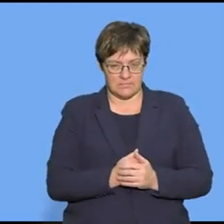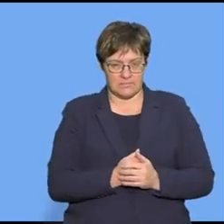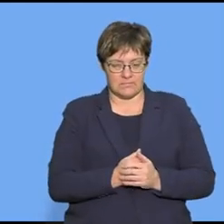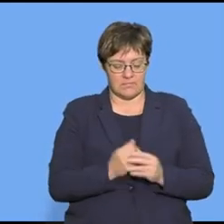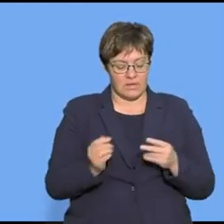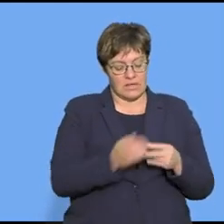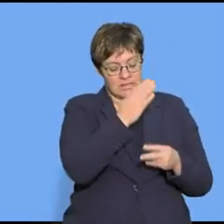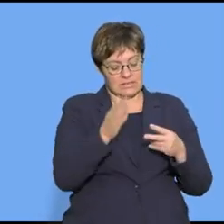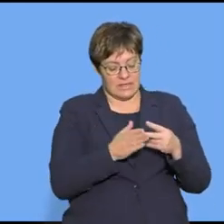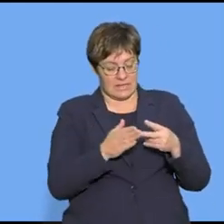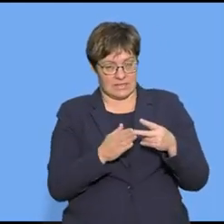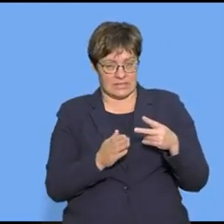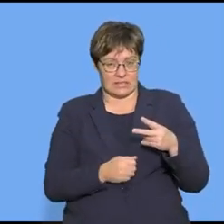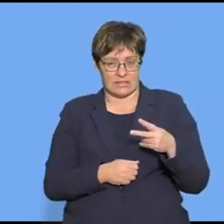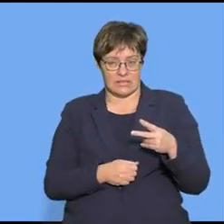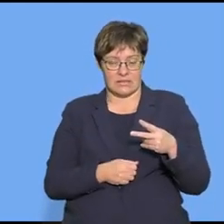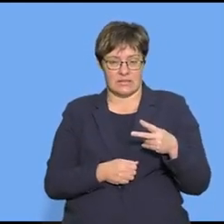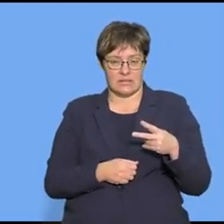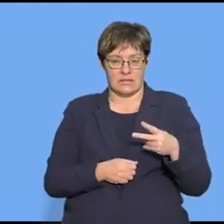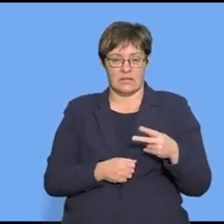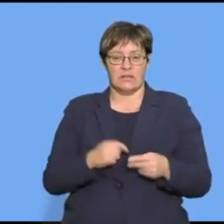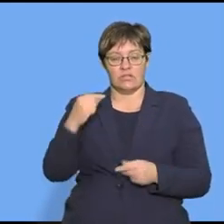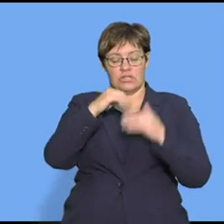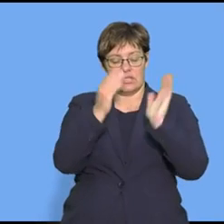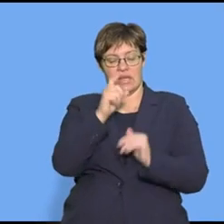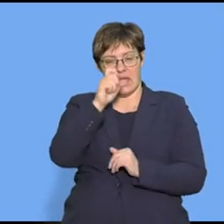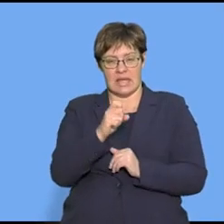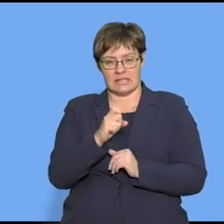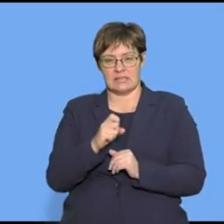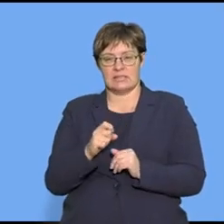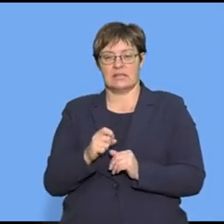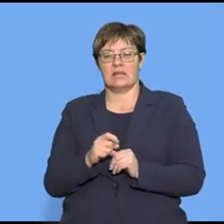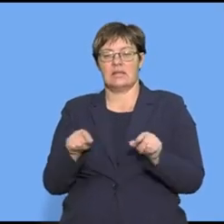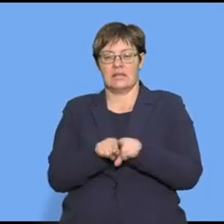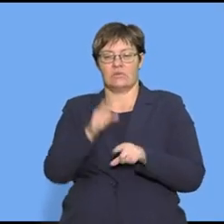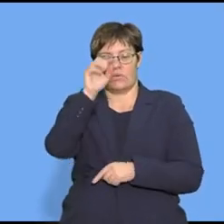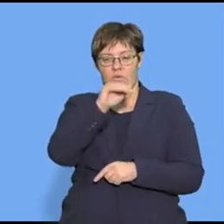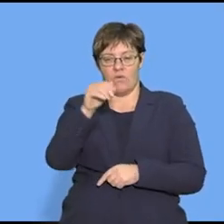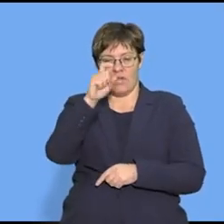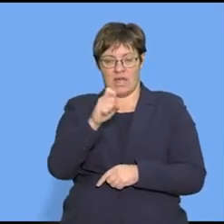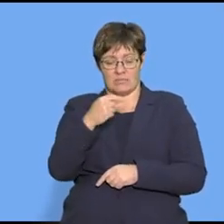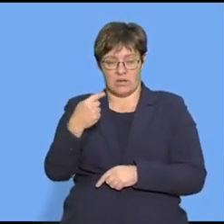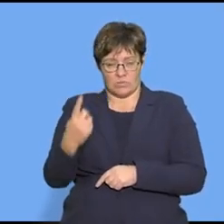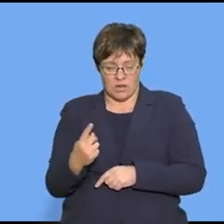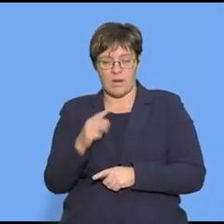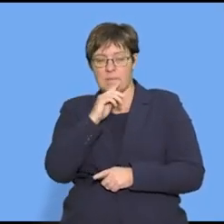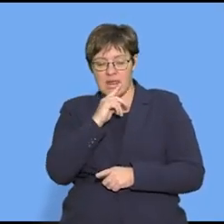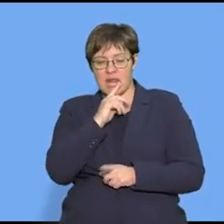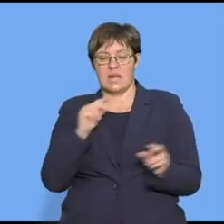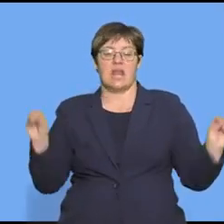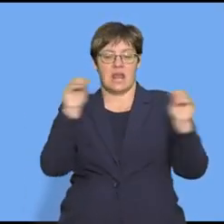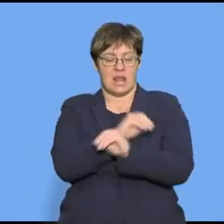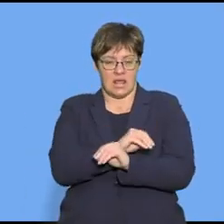second one was this one here, right, which is g of x and the inverse. our